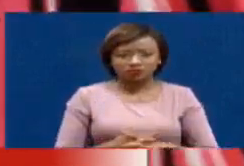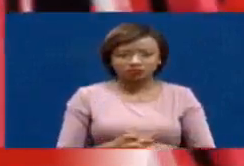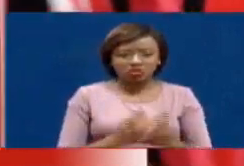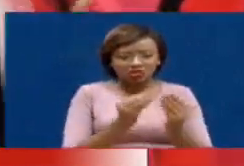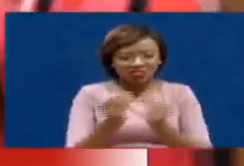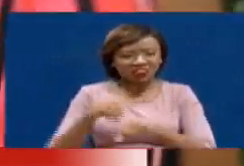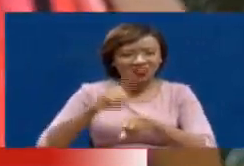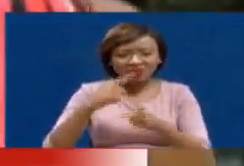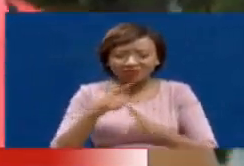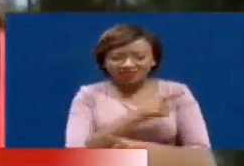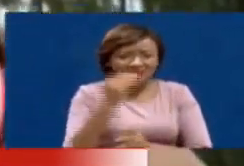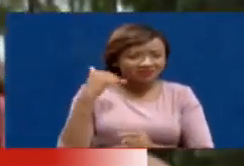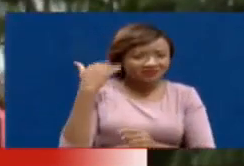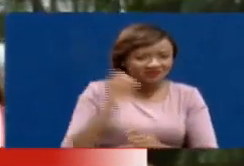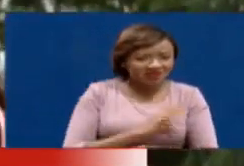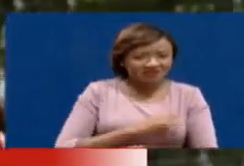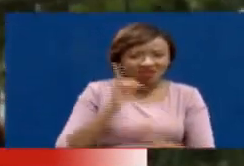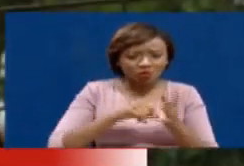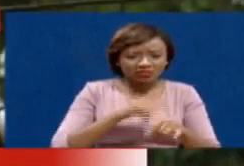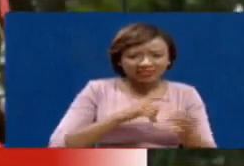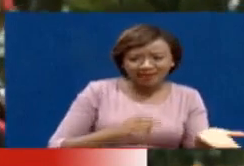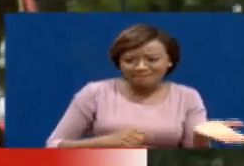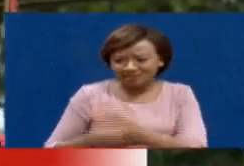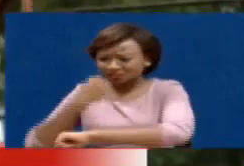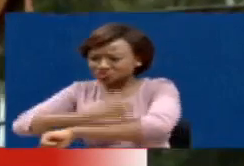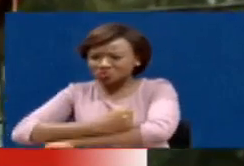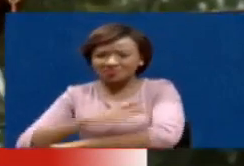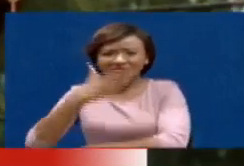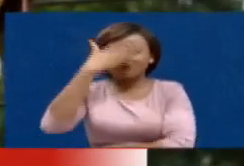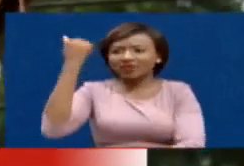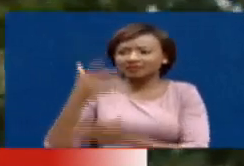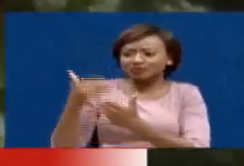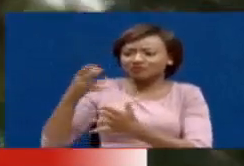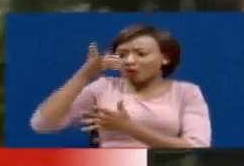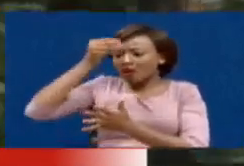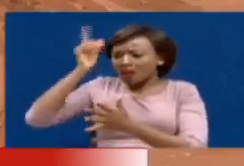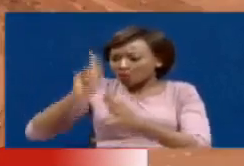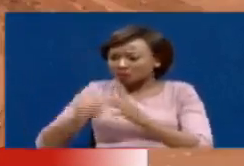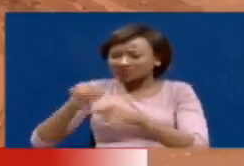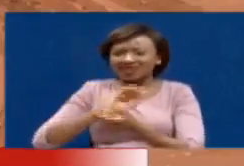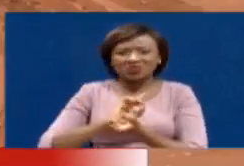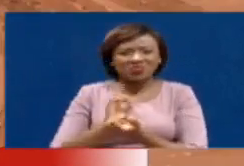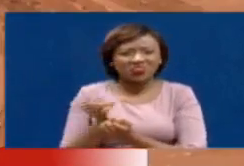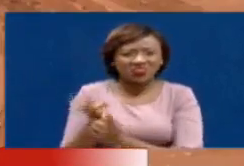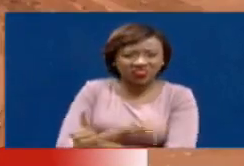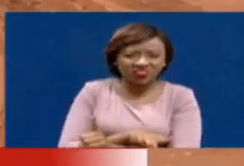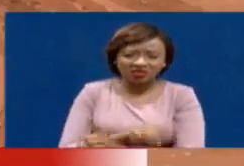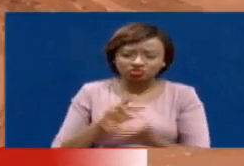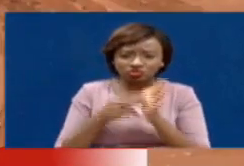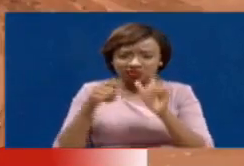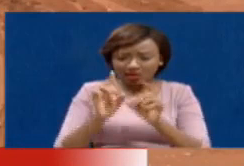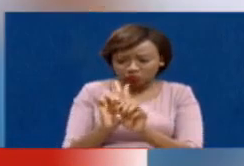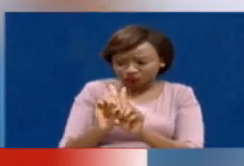The greatest fear is that they could regress when they go back to school and forget all they have learned. Experts recommend that at the time of social